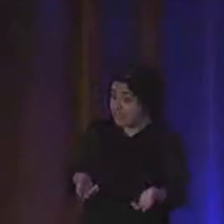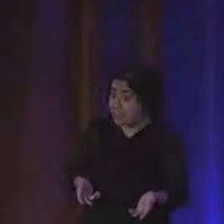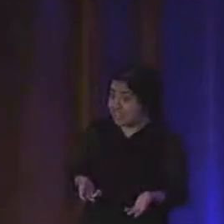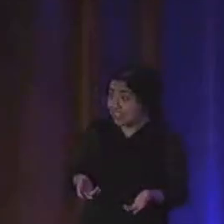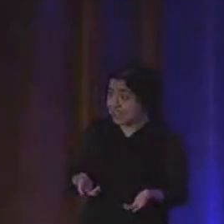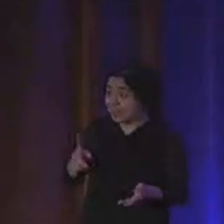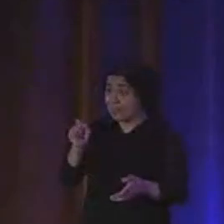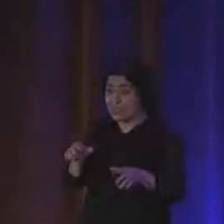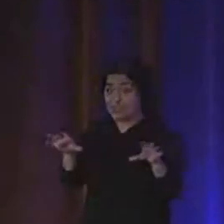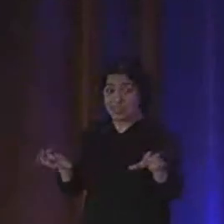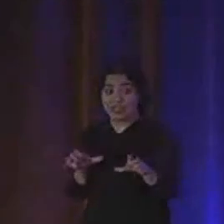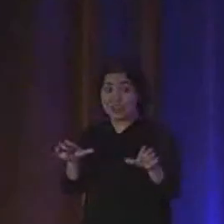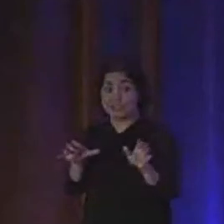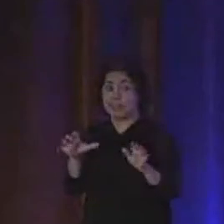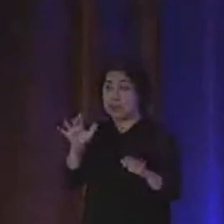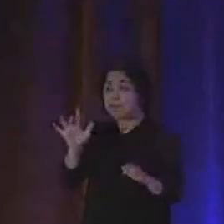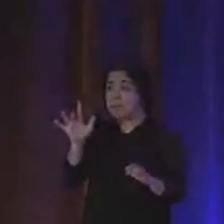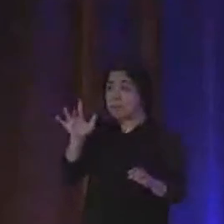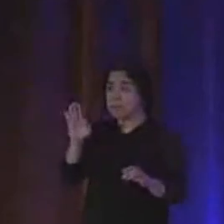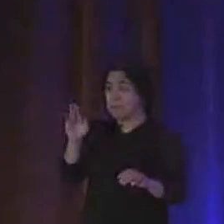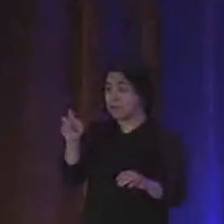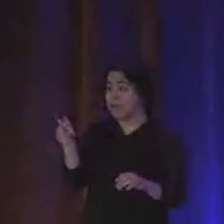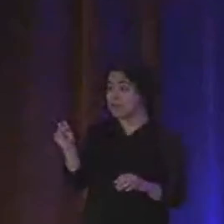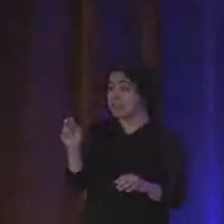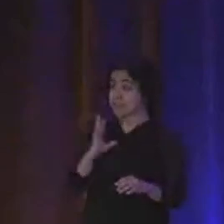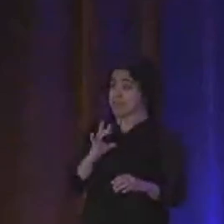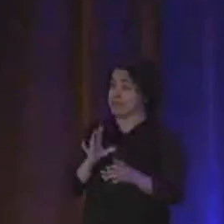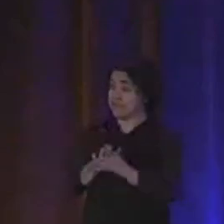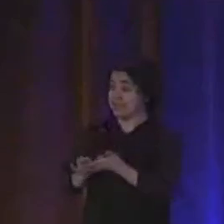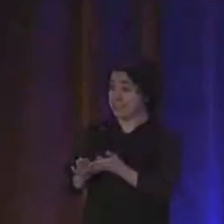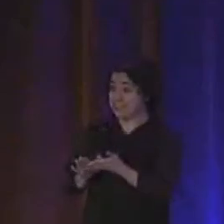could do buttons. That could be nice.